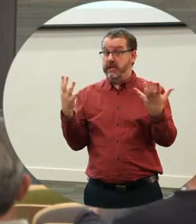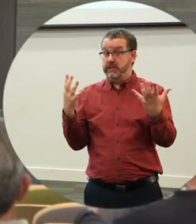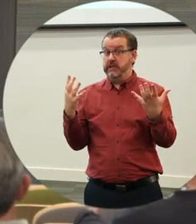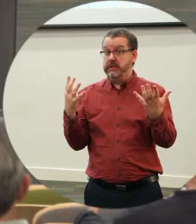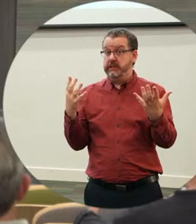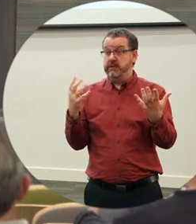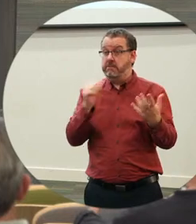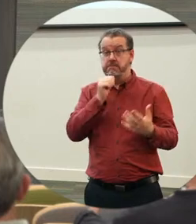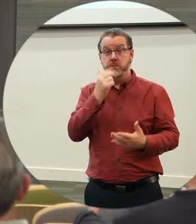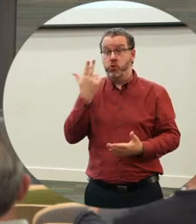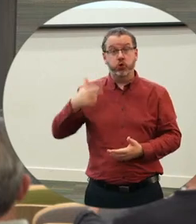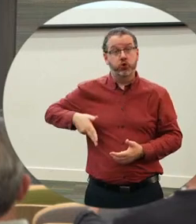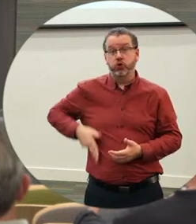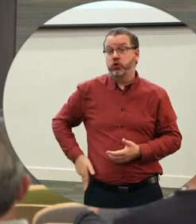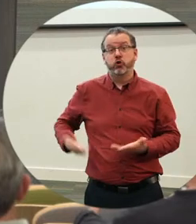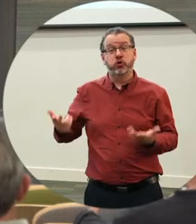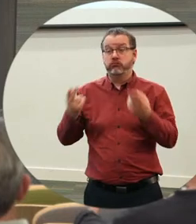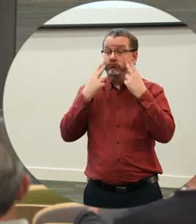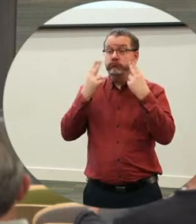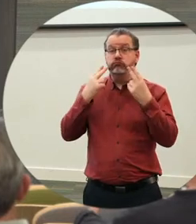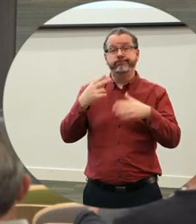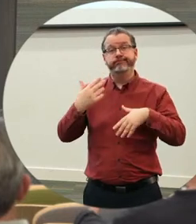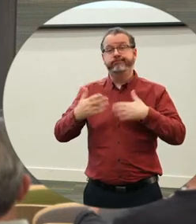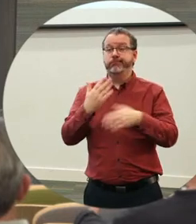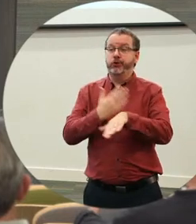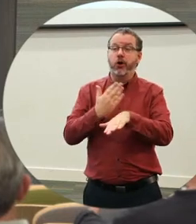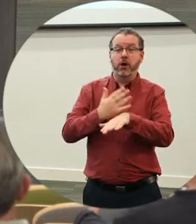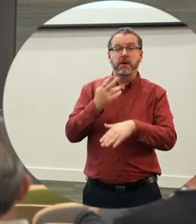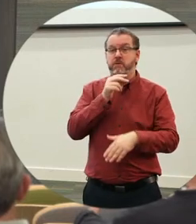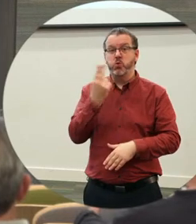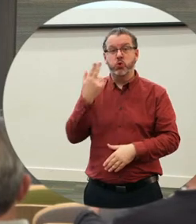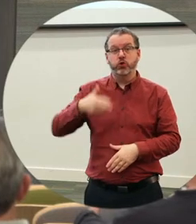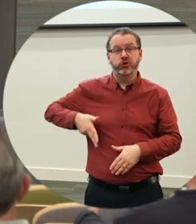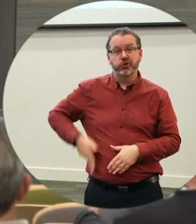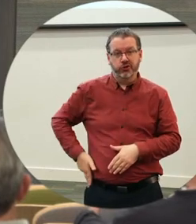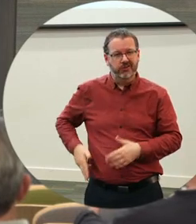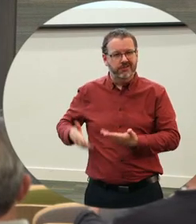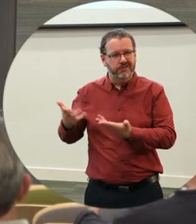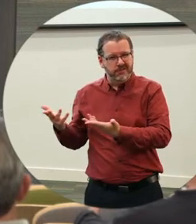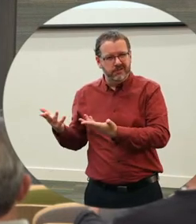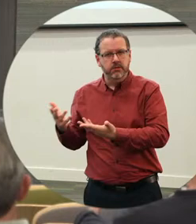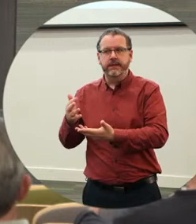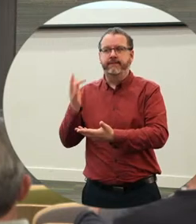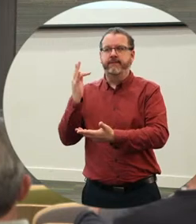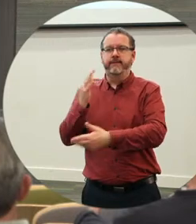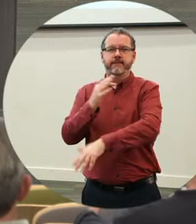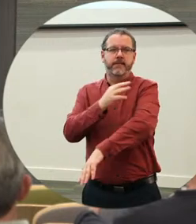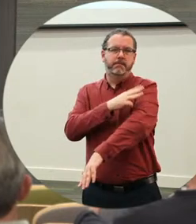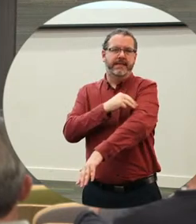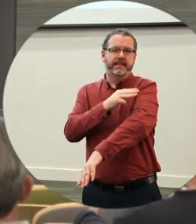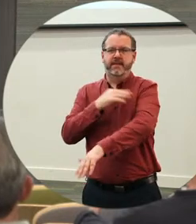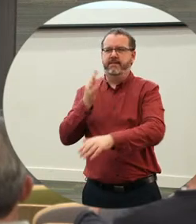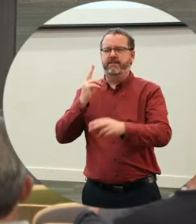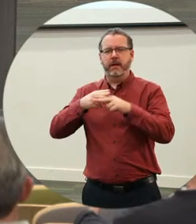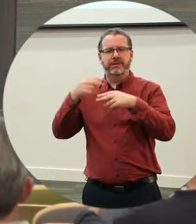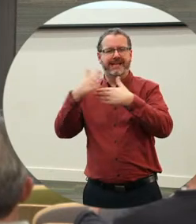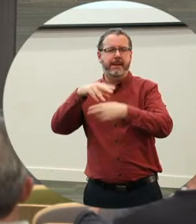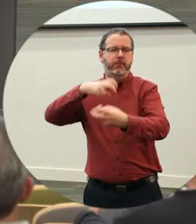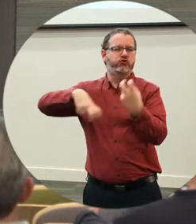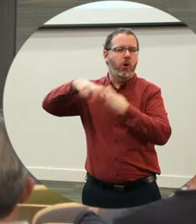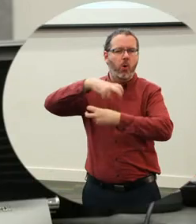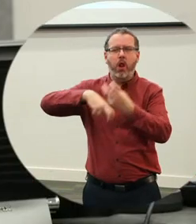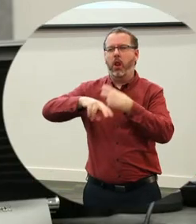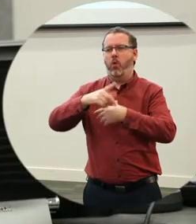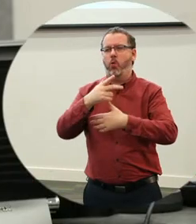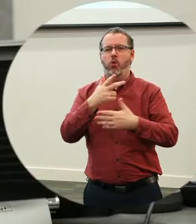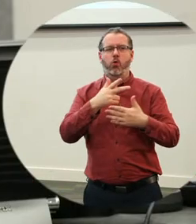without firearms. So police in New Zealand who are on outdoor patrol duty or traffic duty, or that